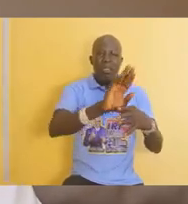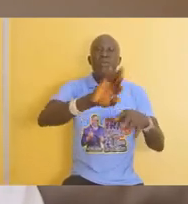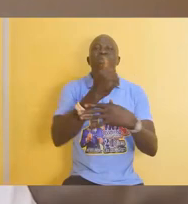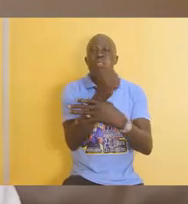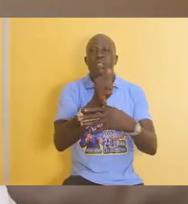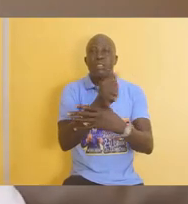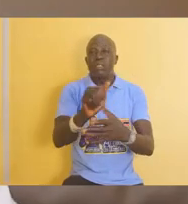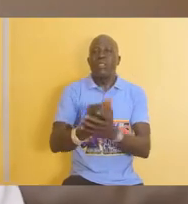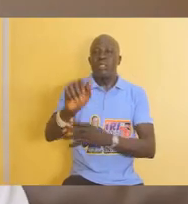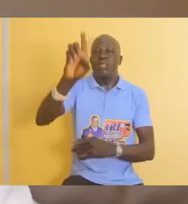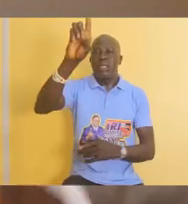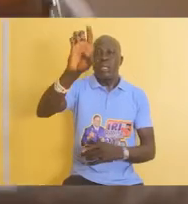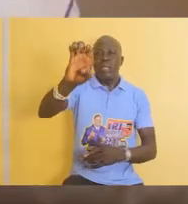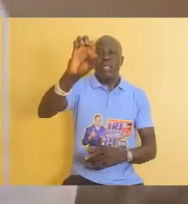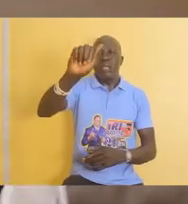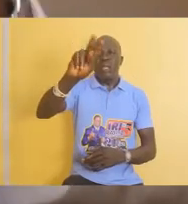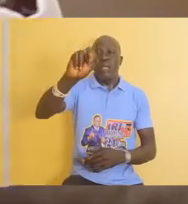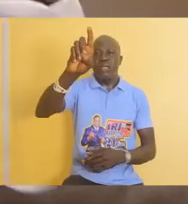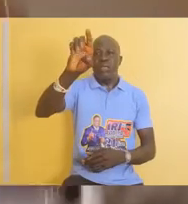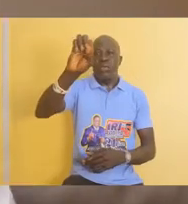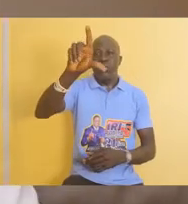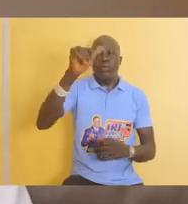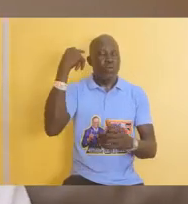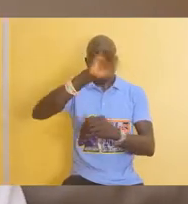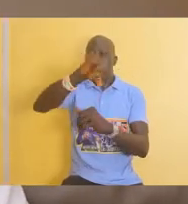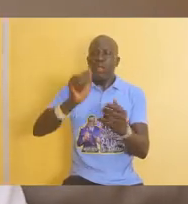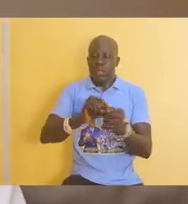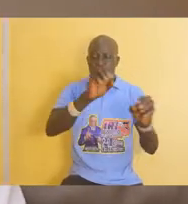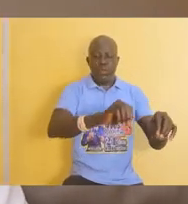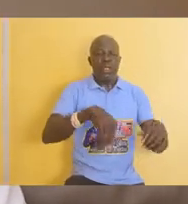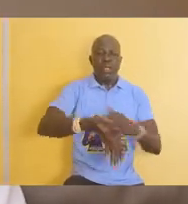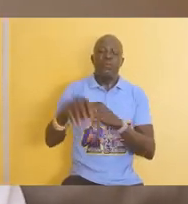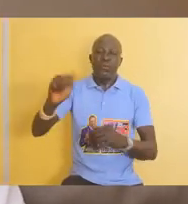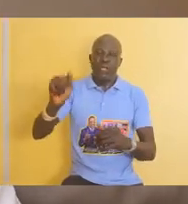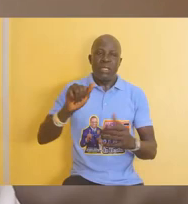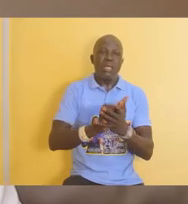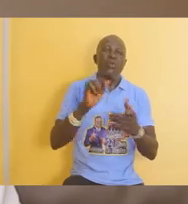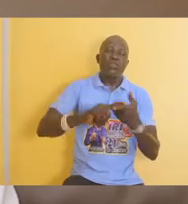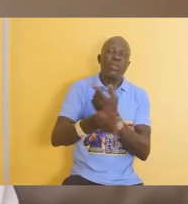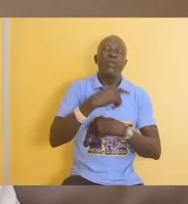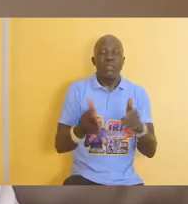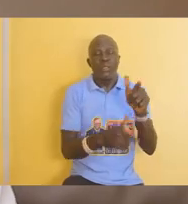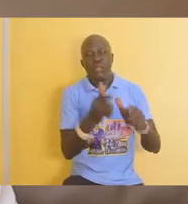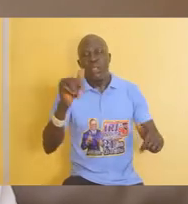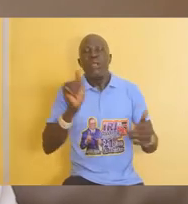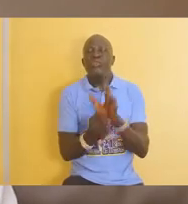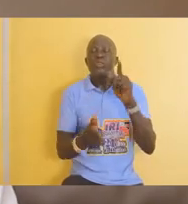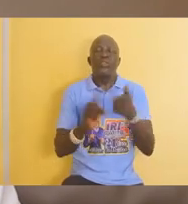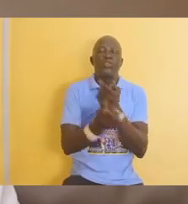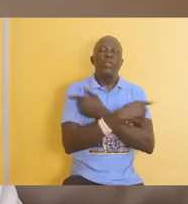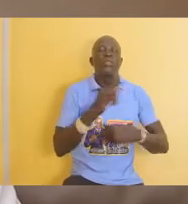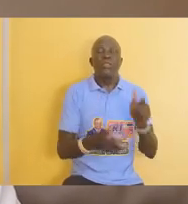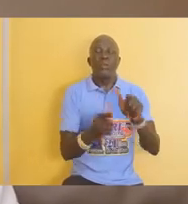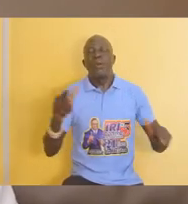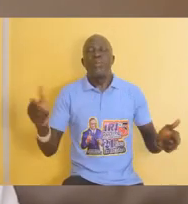In the name of Jesus. In the name of Jesus. In the name of Jesus. In the name of Jesus. In the name of Jesus. Agbara